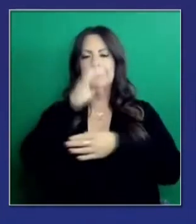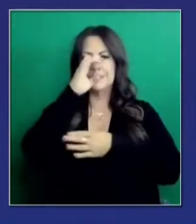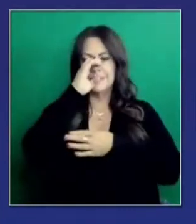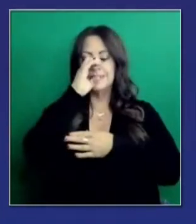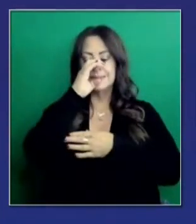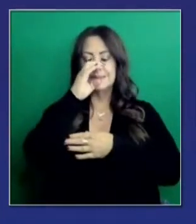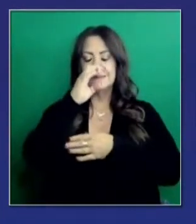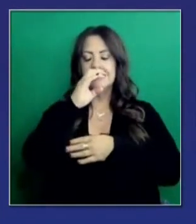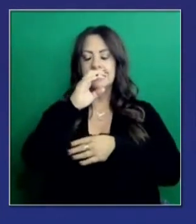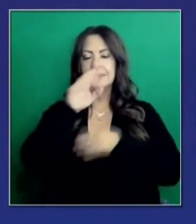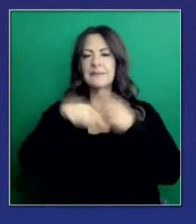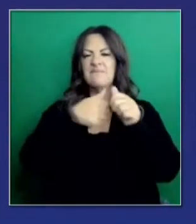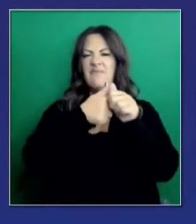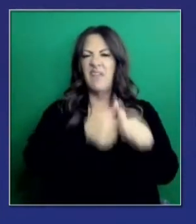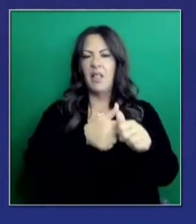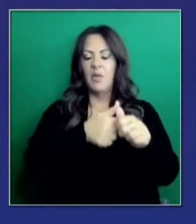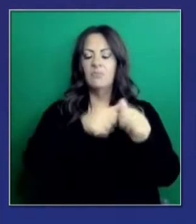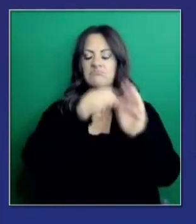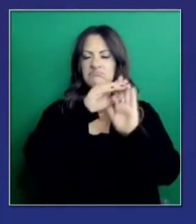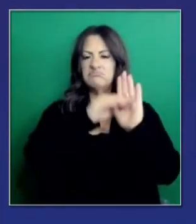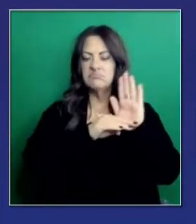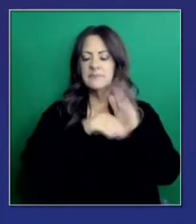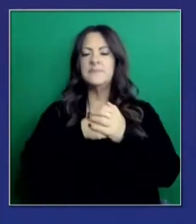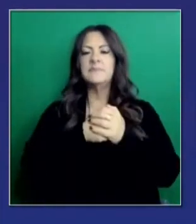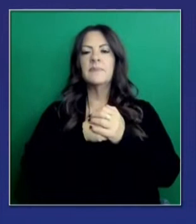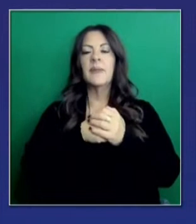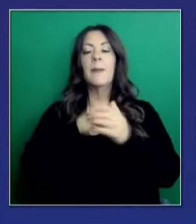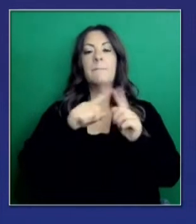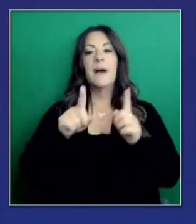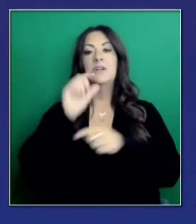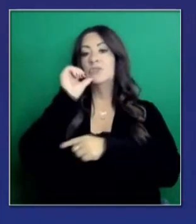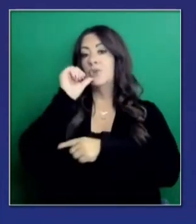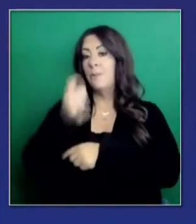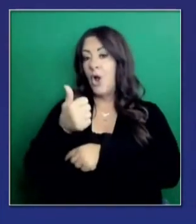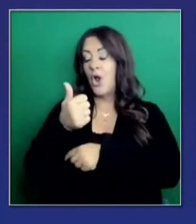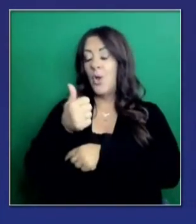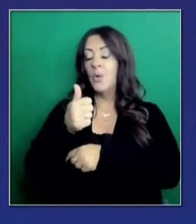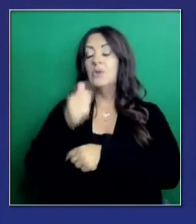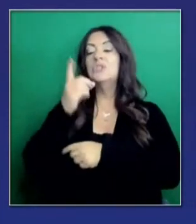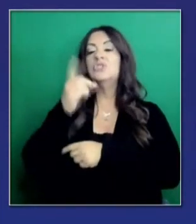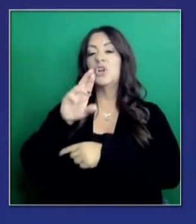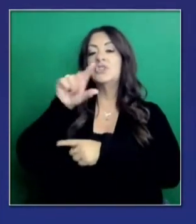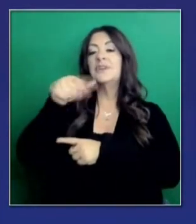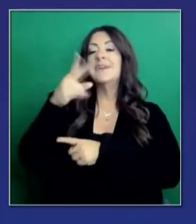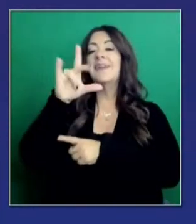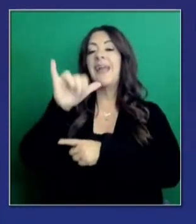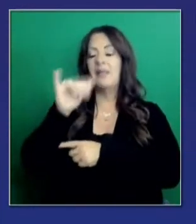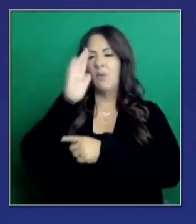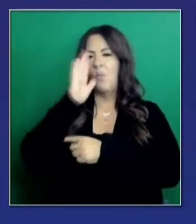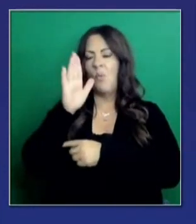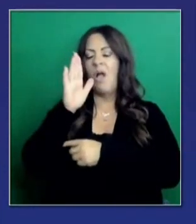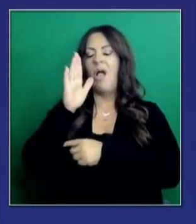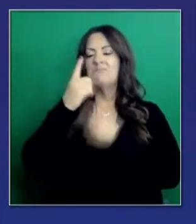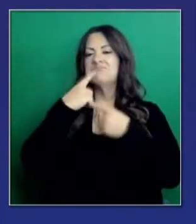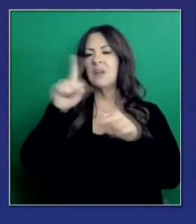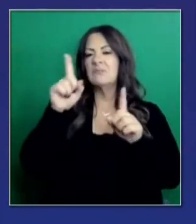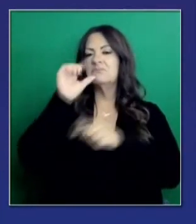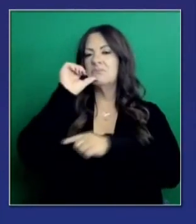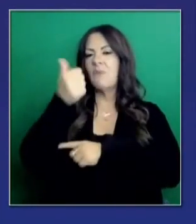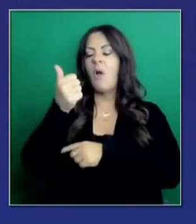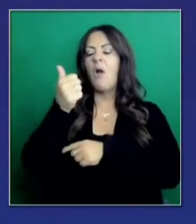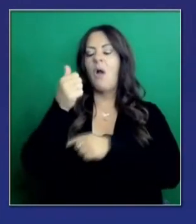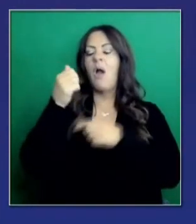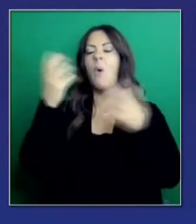the way, tomorrow, this status will be updated when Dr. Galley gives his Tuesday presentation. But you can see